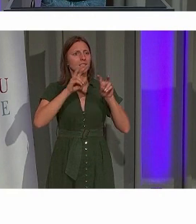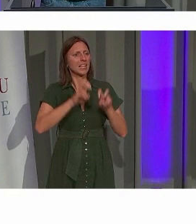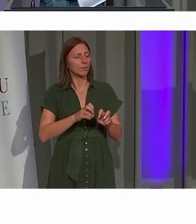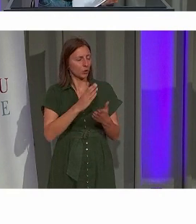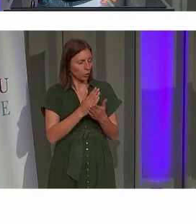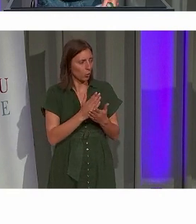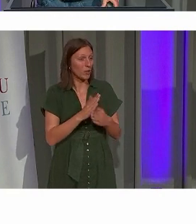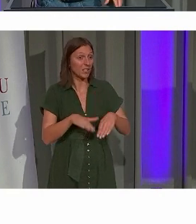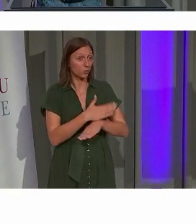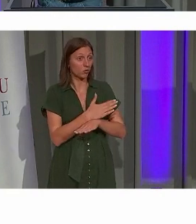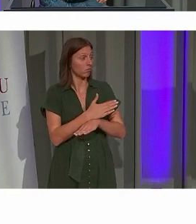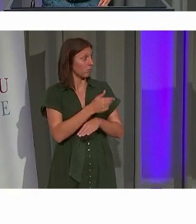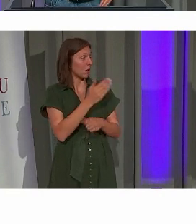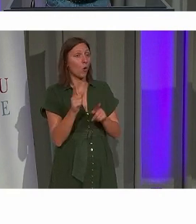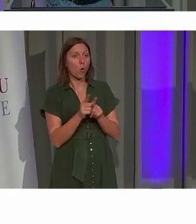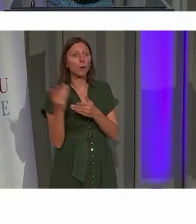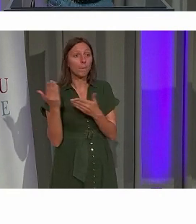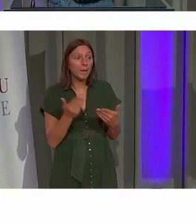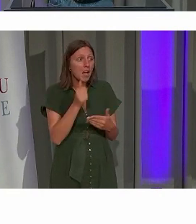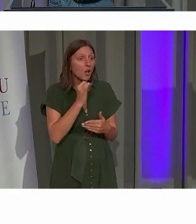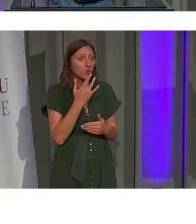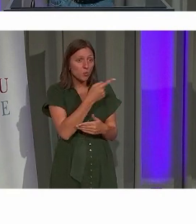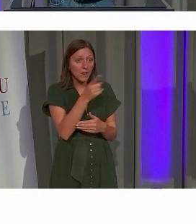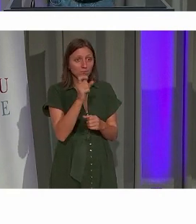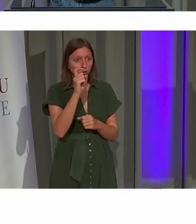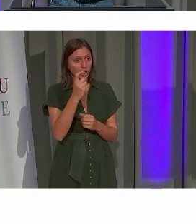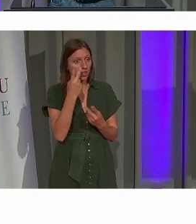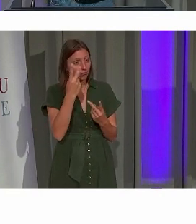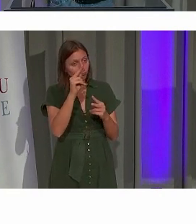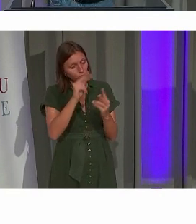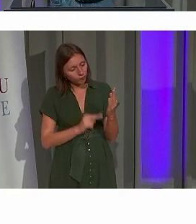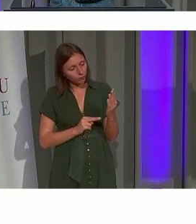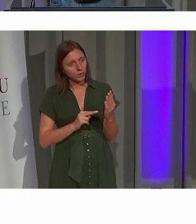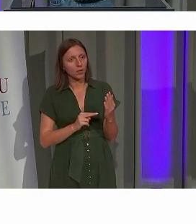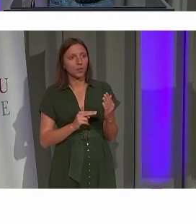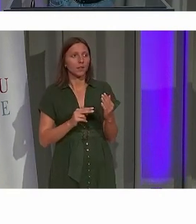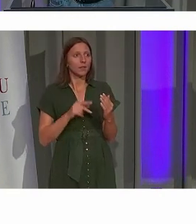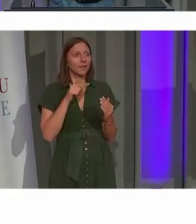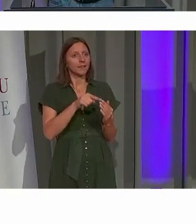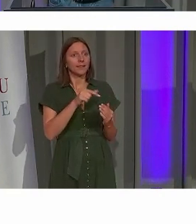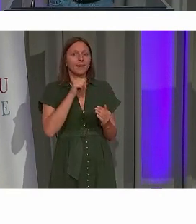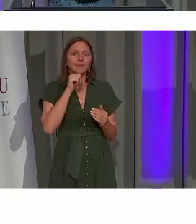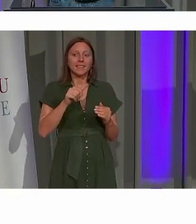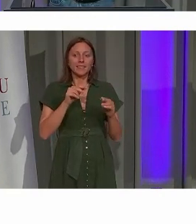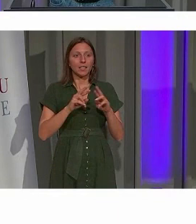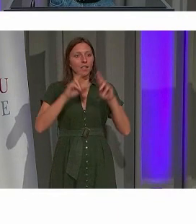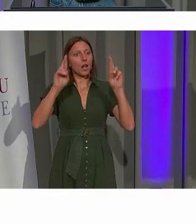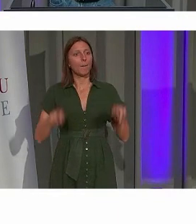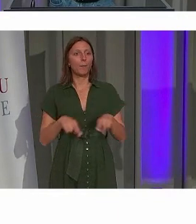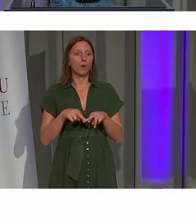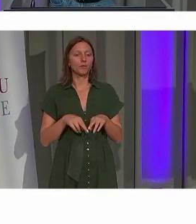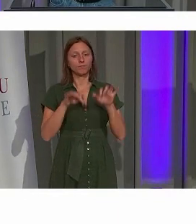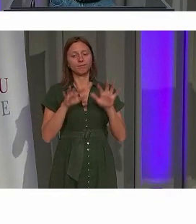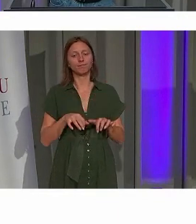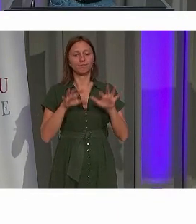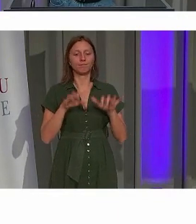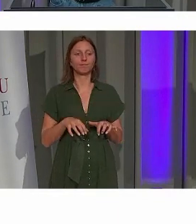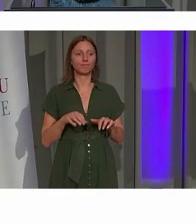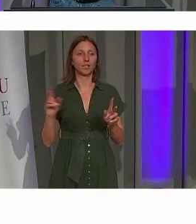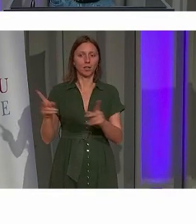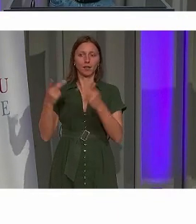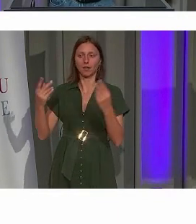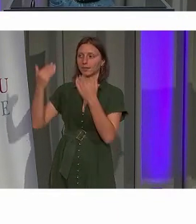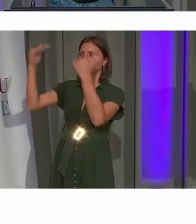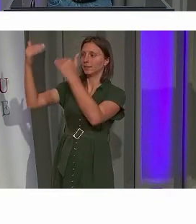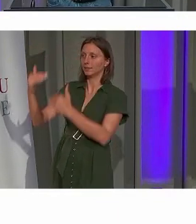Heritage Impact Assessment. If you want, you can take a look in it. I brought it with me. This is not a report.